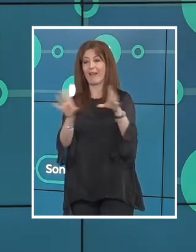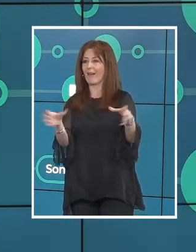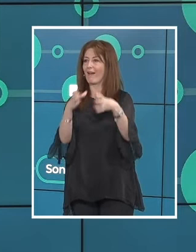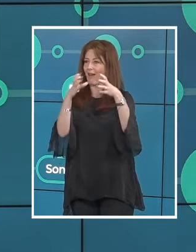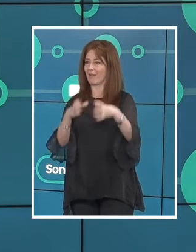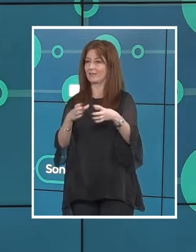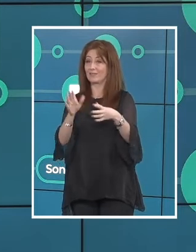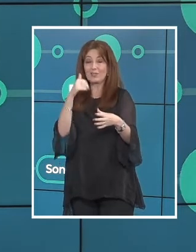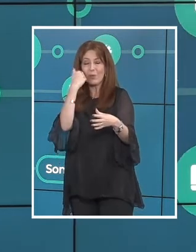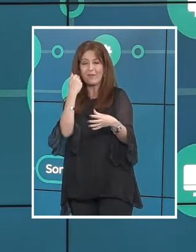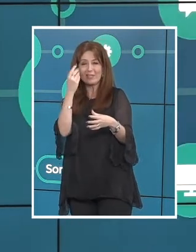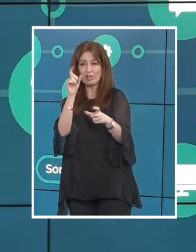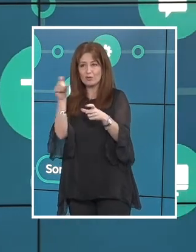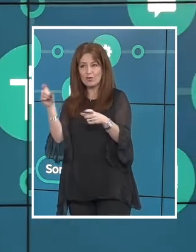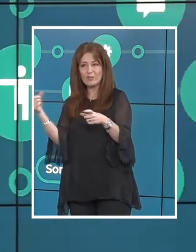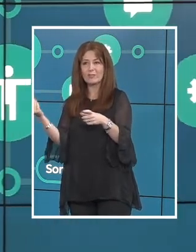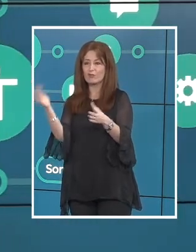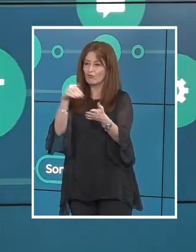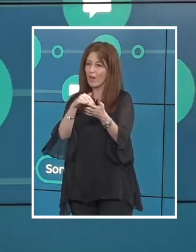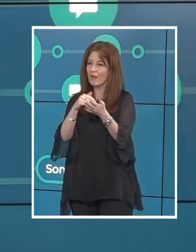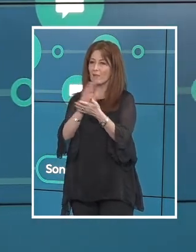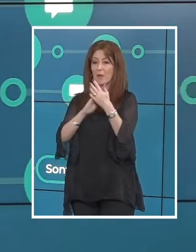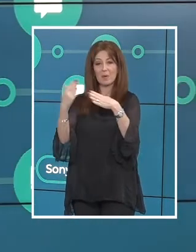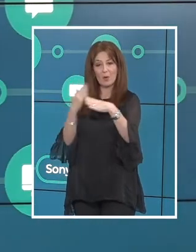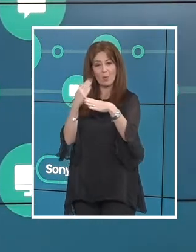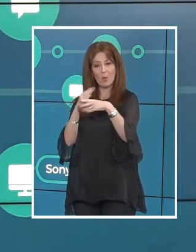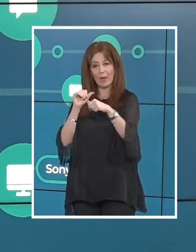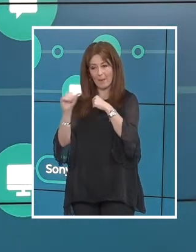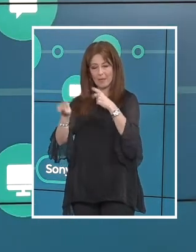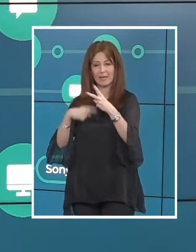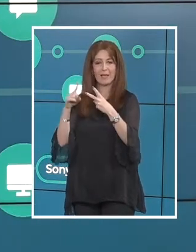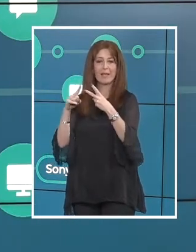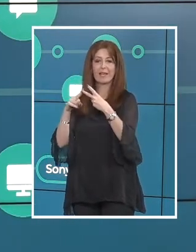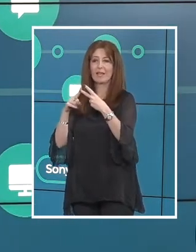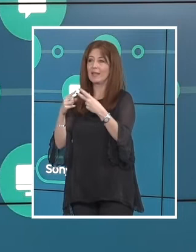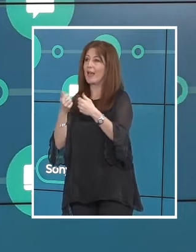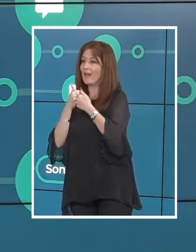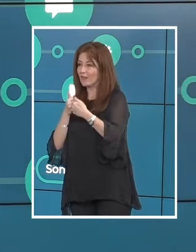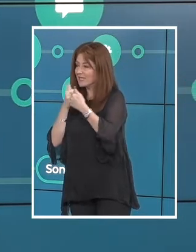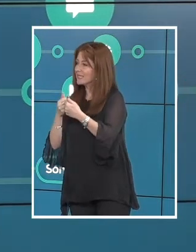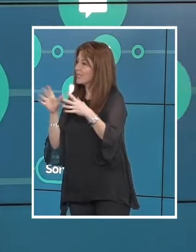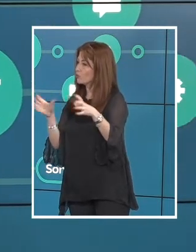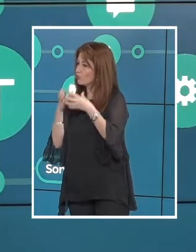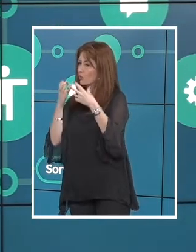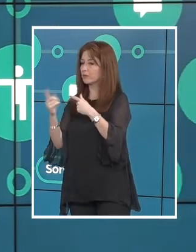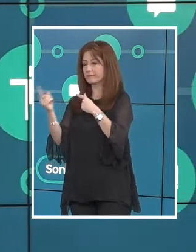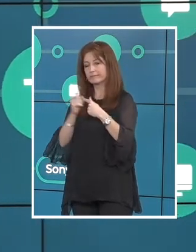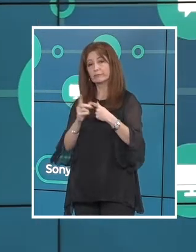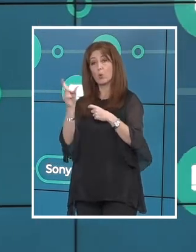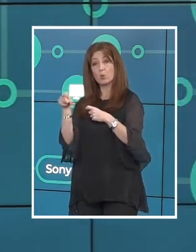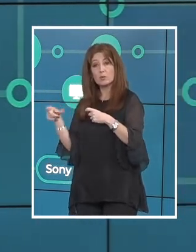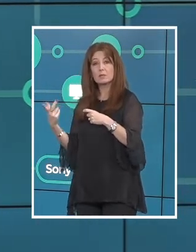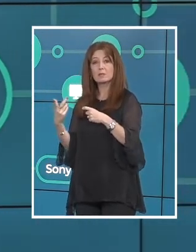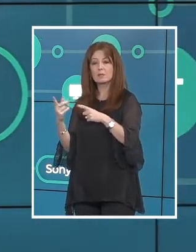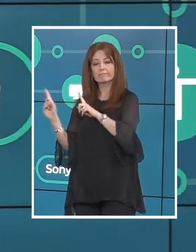that be employees at my company, different advocacy groups, users, come in to learn a little bit